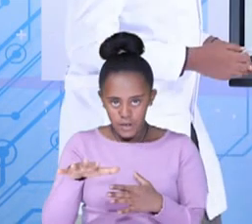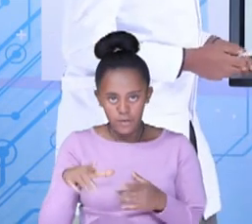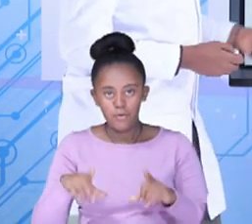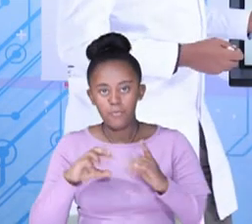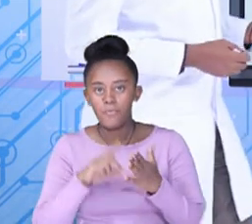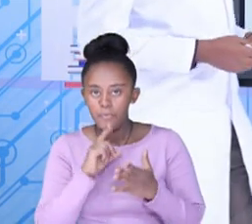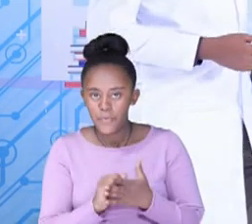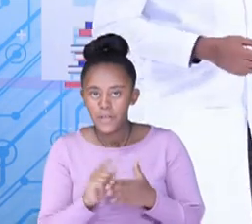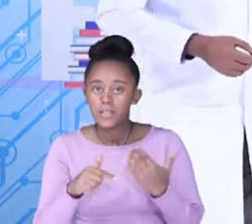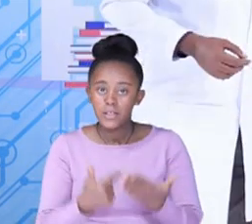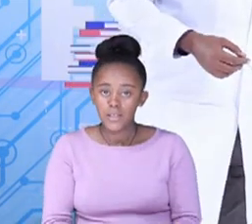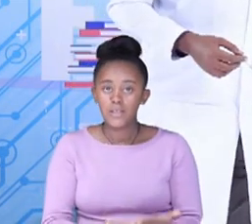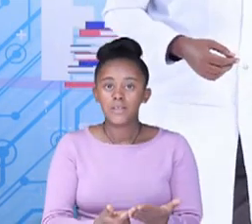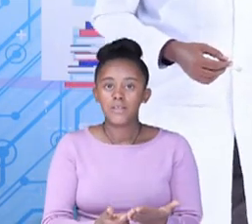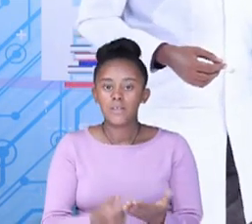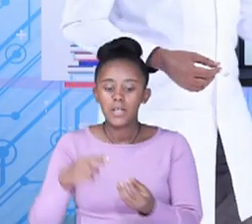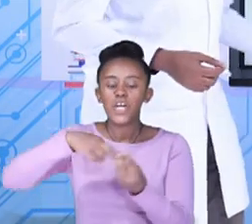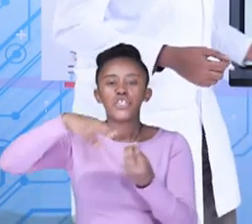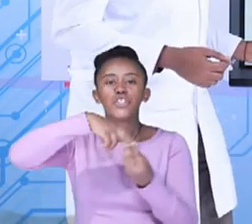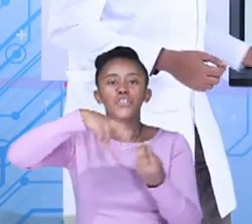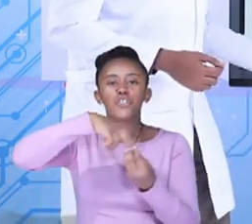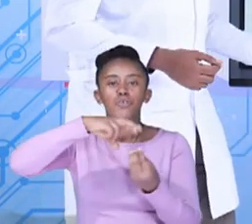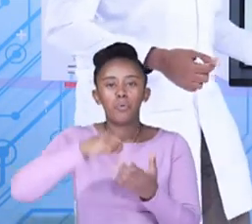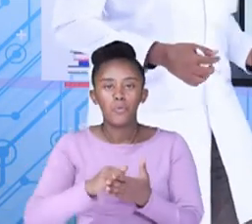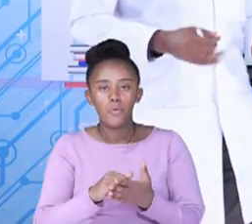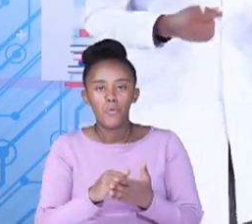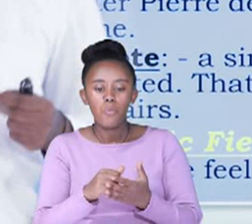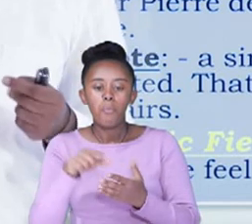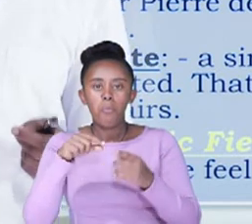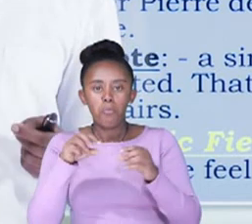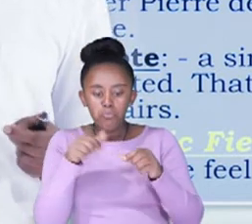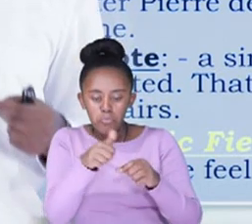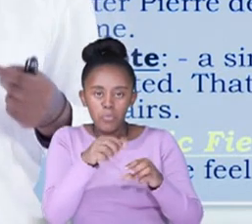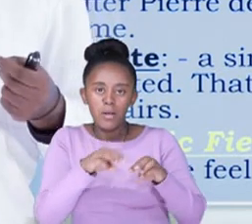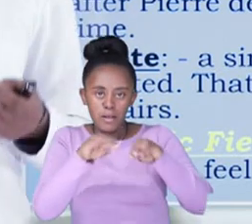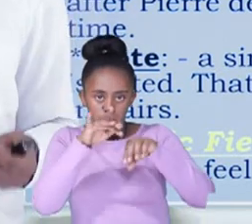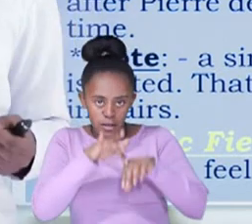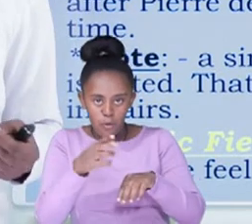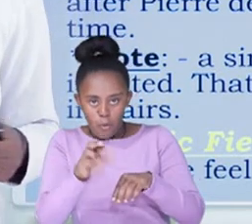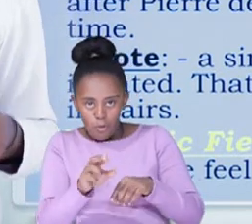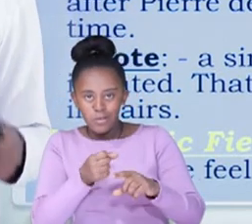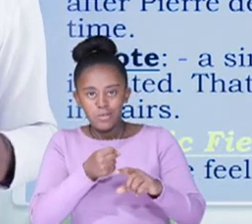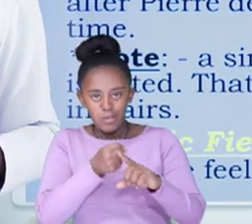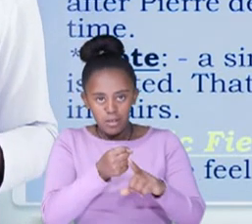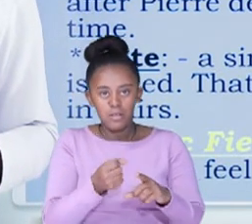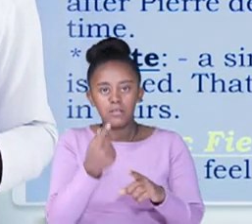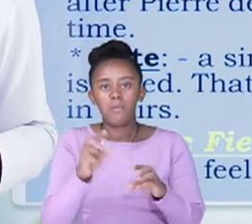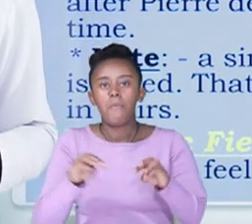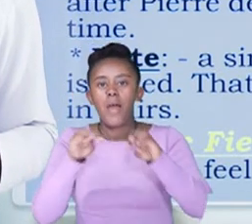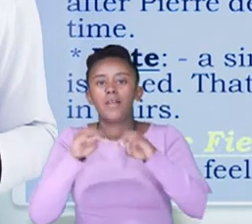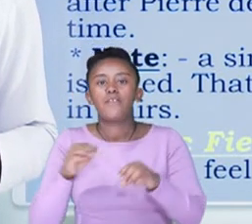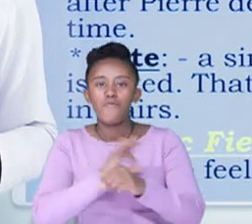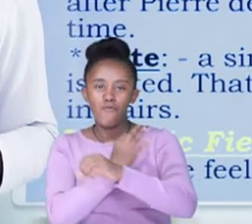magnetic field. So magnetic field is a region which is found around a magnet where we feel or detect the magnetic